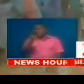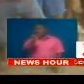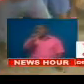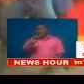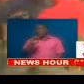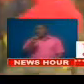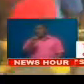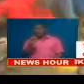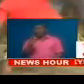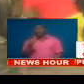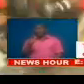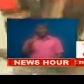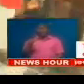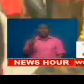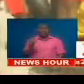Jamestown in Accra.